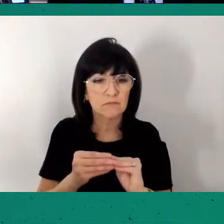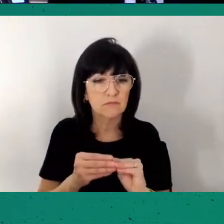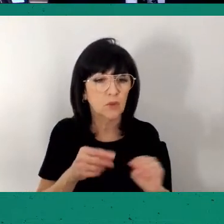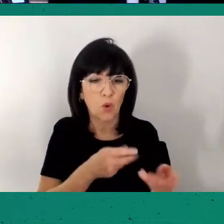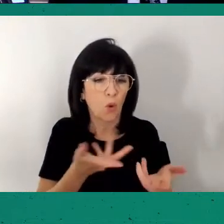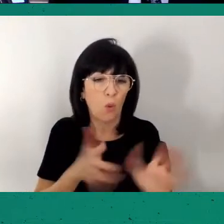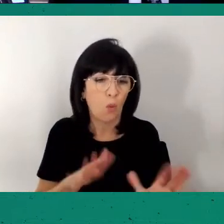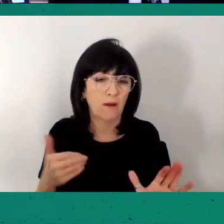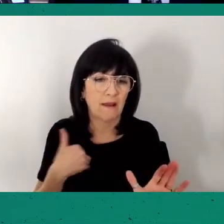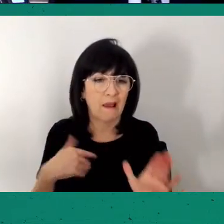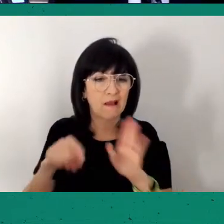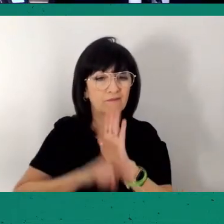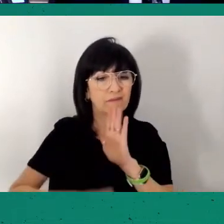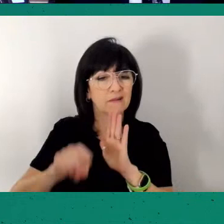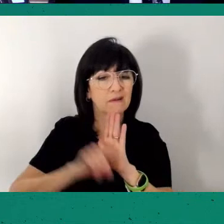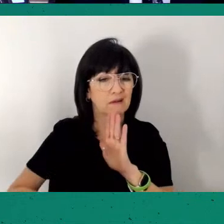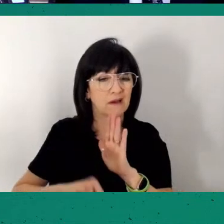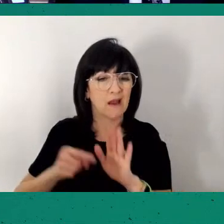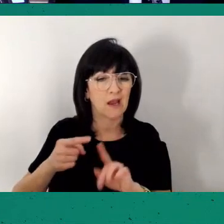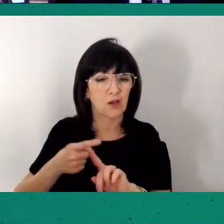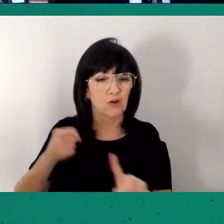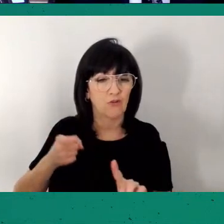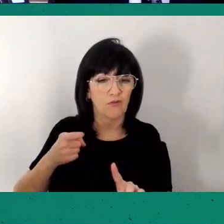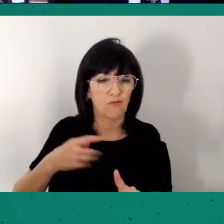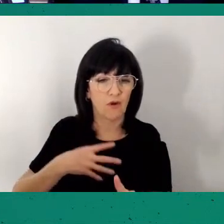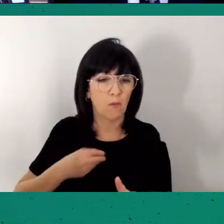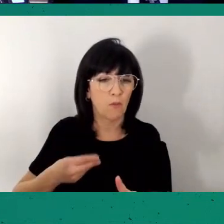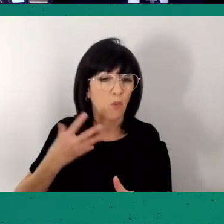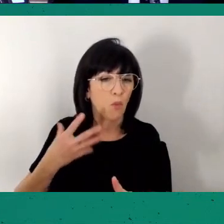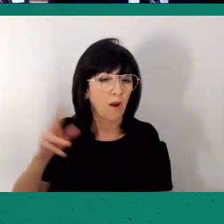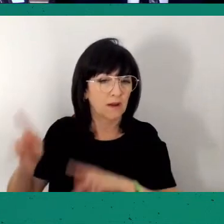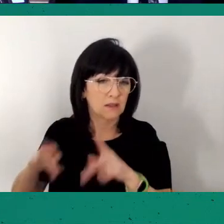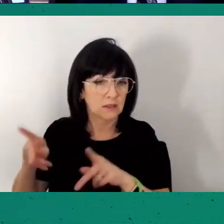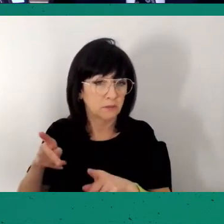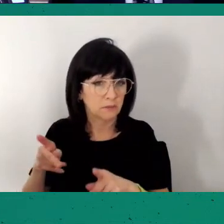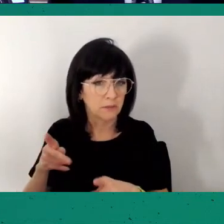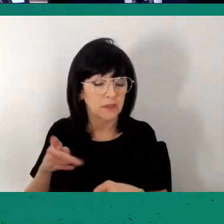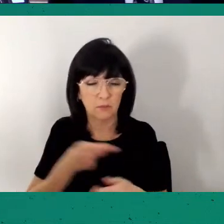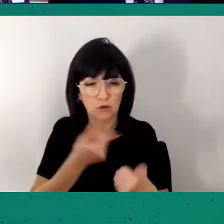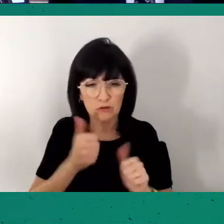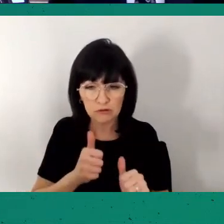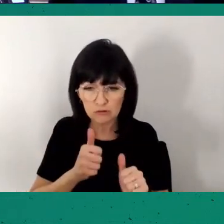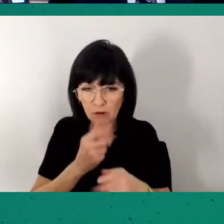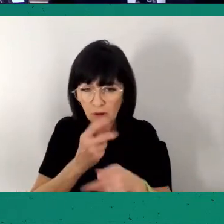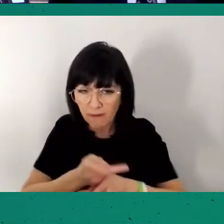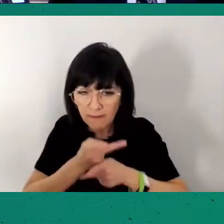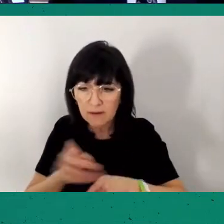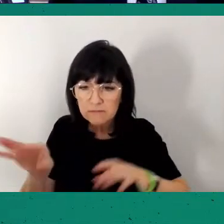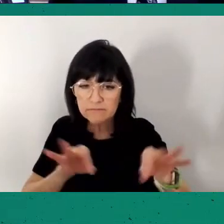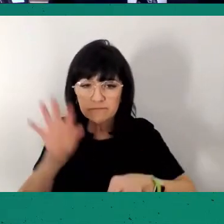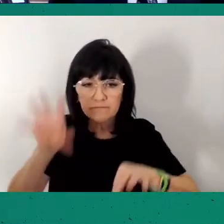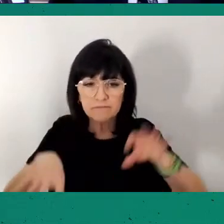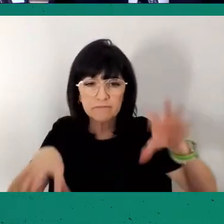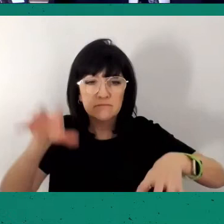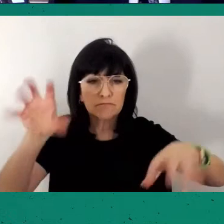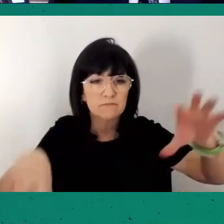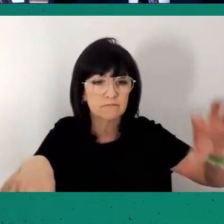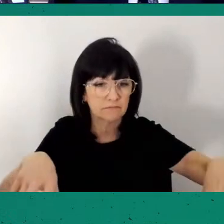from white people if the schools were in a different location, as they did in